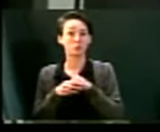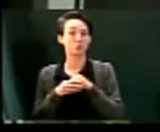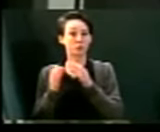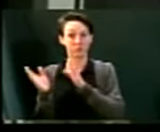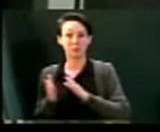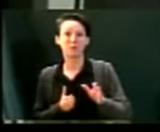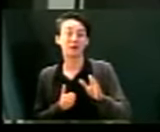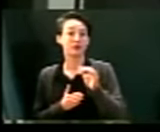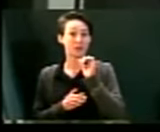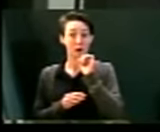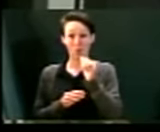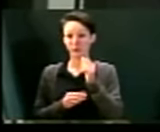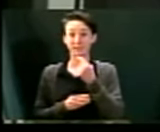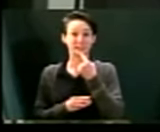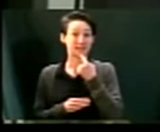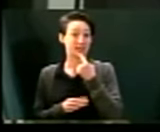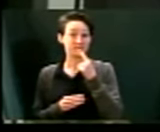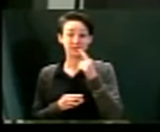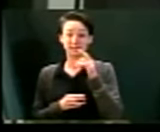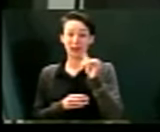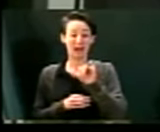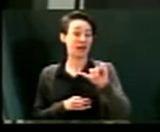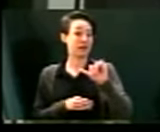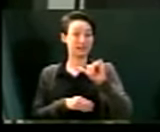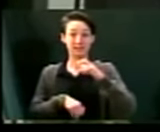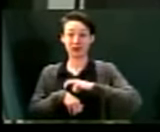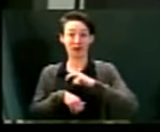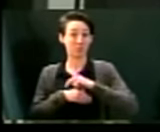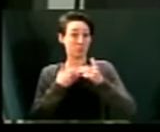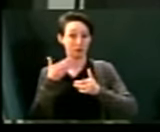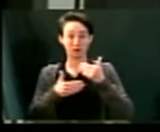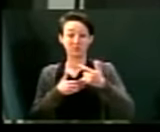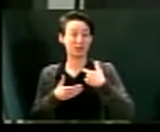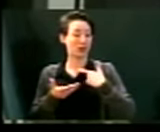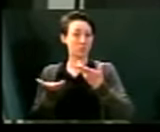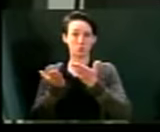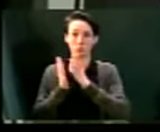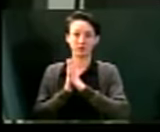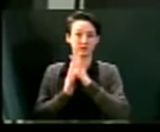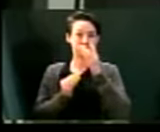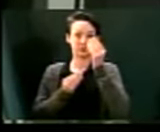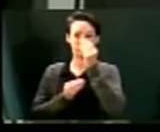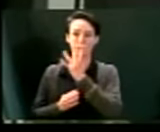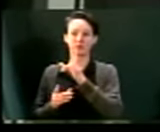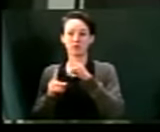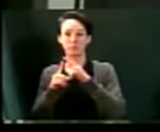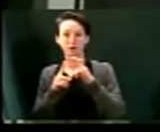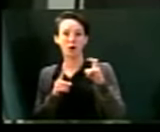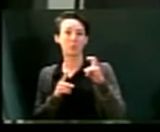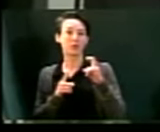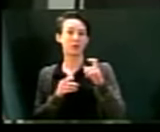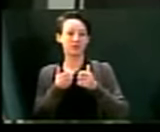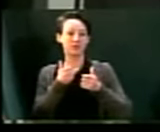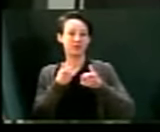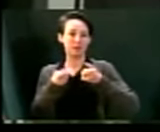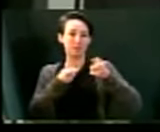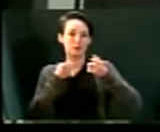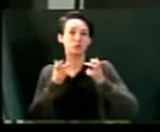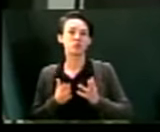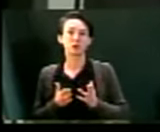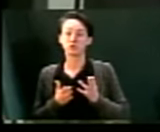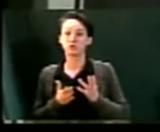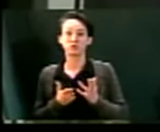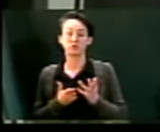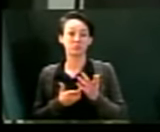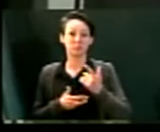wasn't disclosed at any step in the process. And when I requested information from the administration, I did not